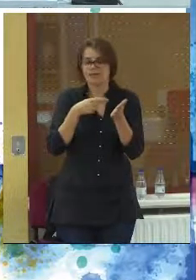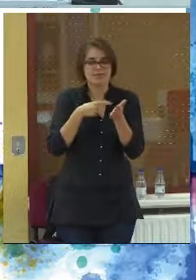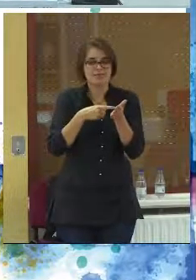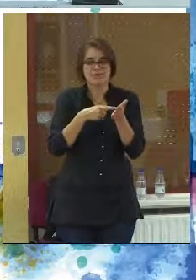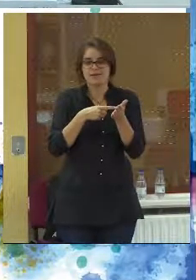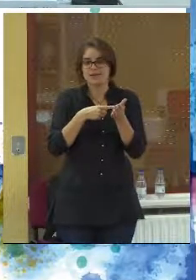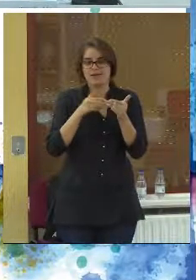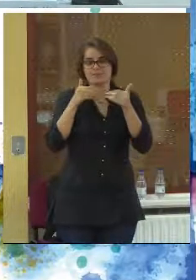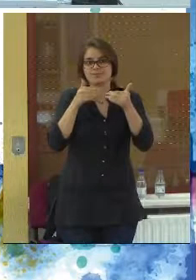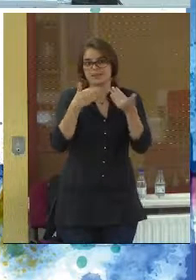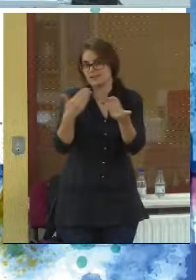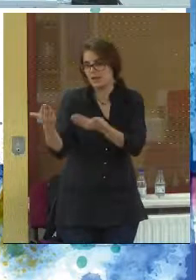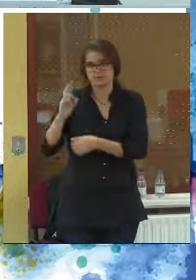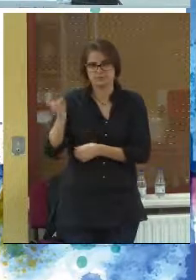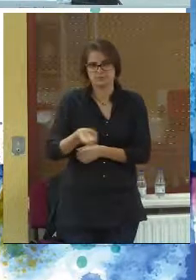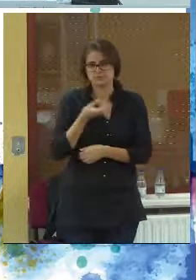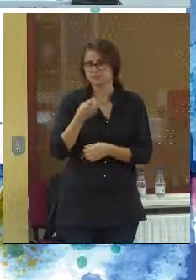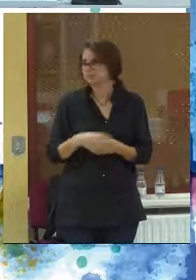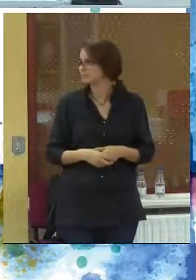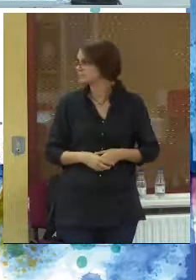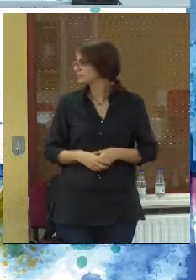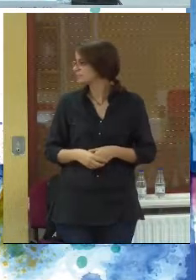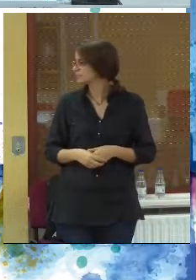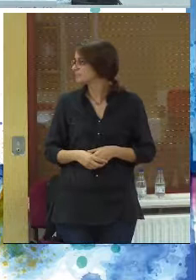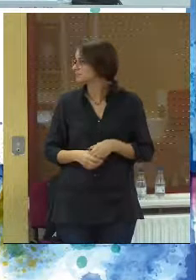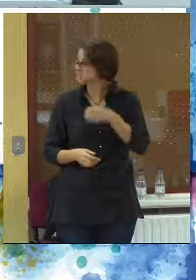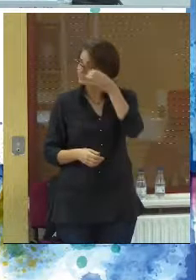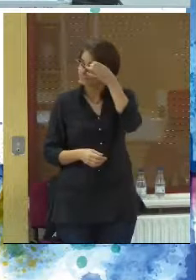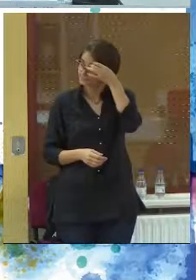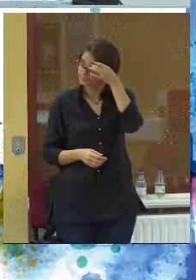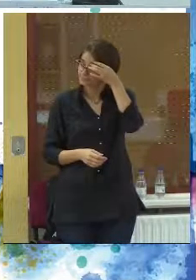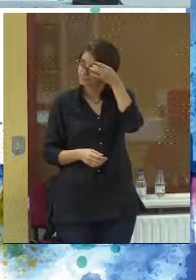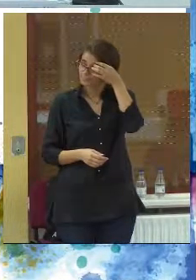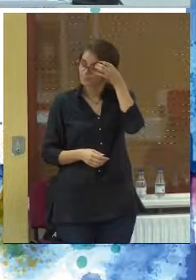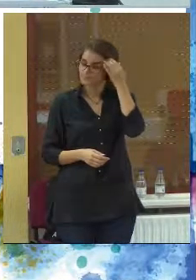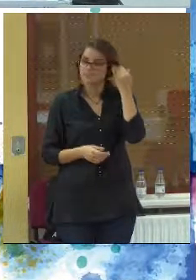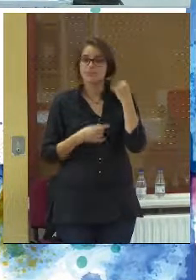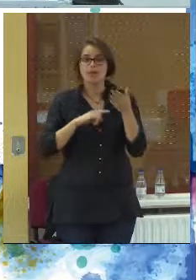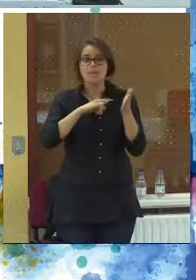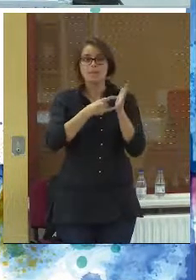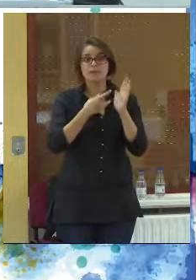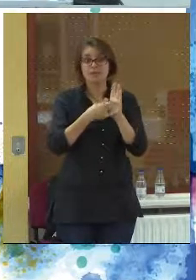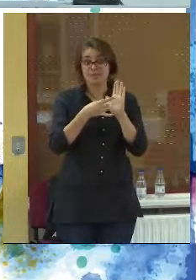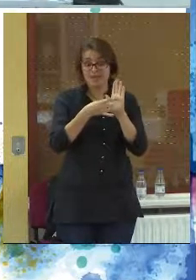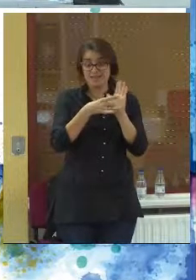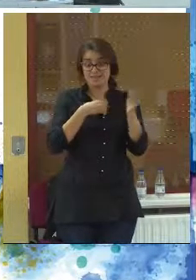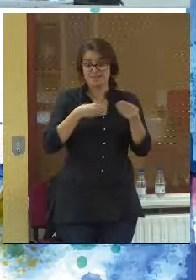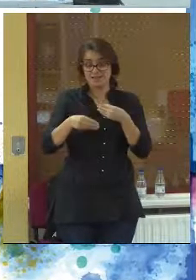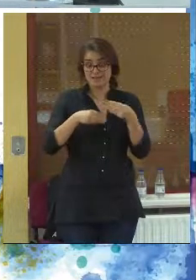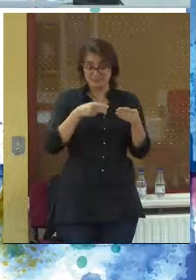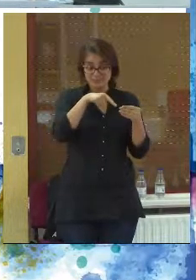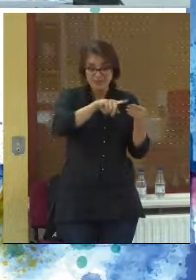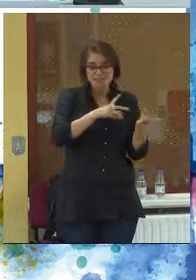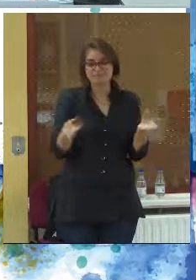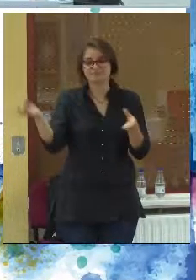with delivery, quality, etc. The project has been framed